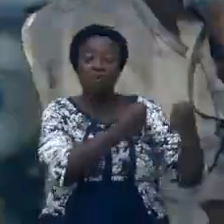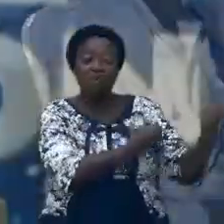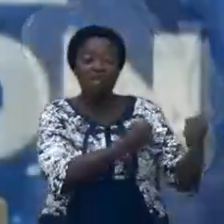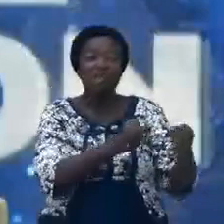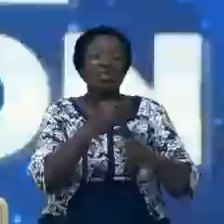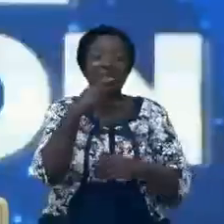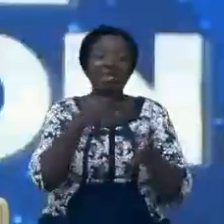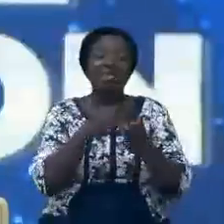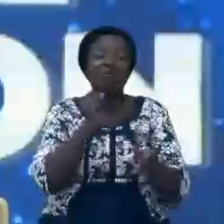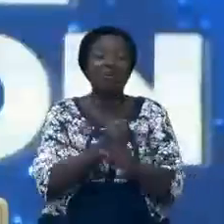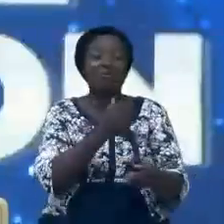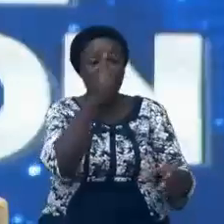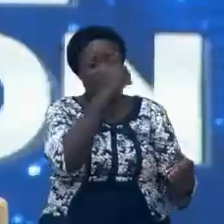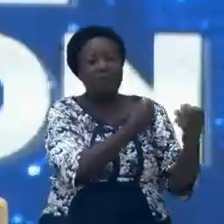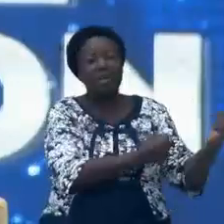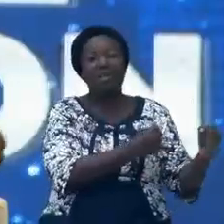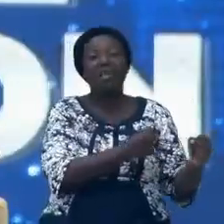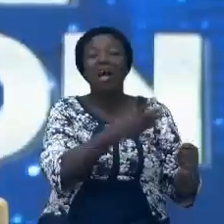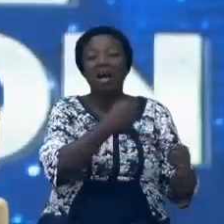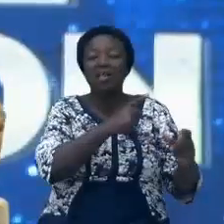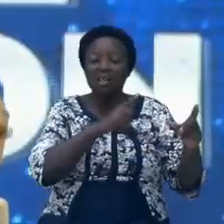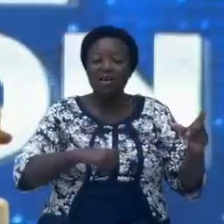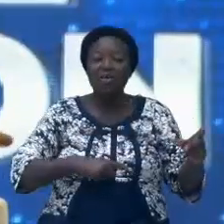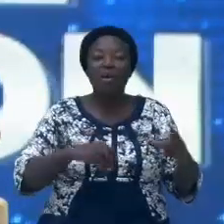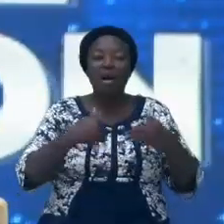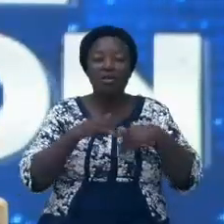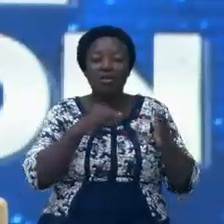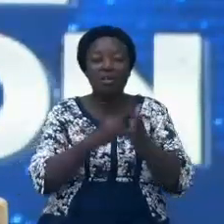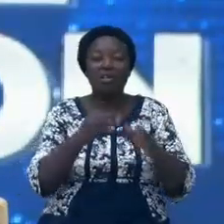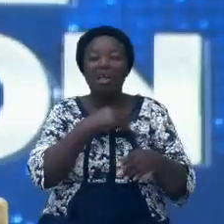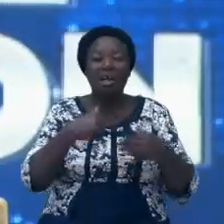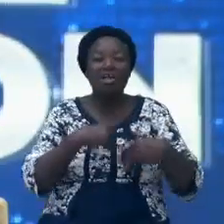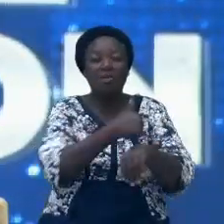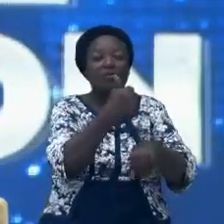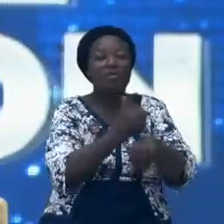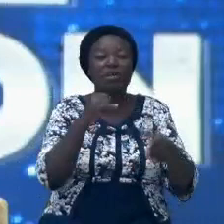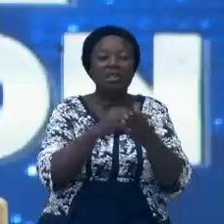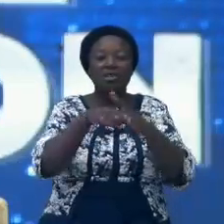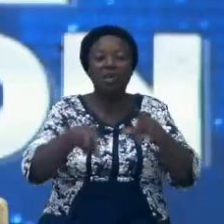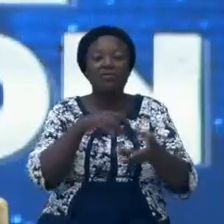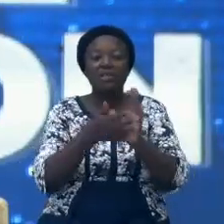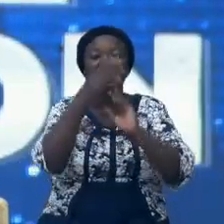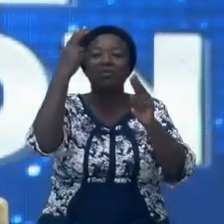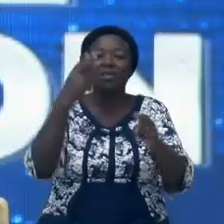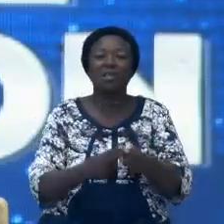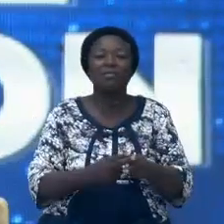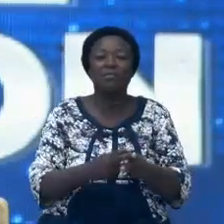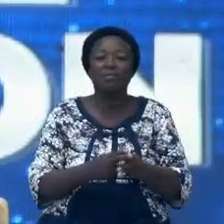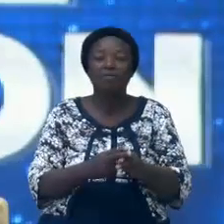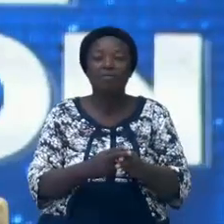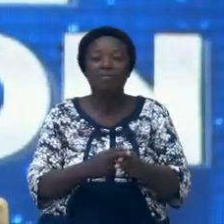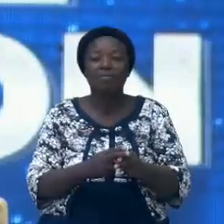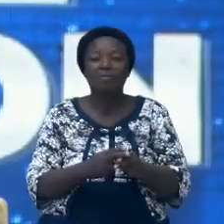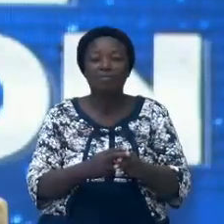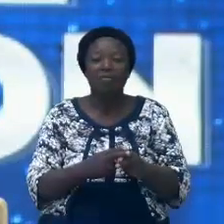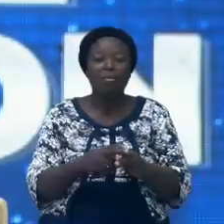sage with faith the lord has done each and the lord has confirmed it in your life